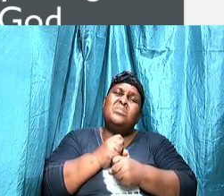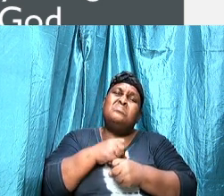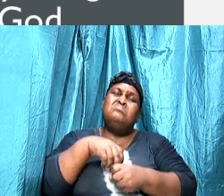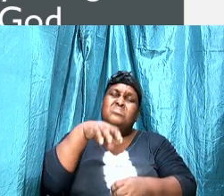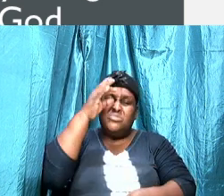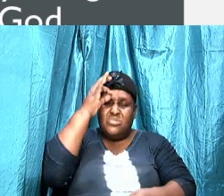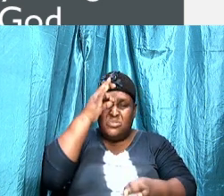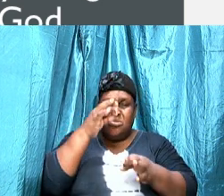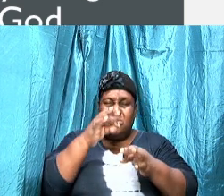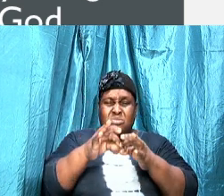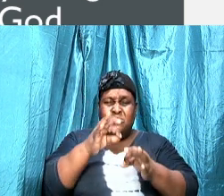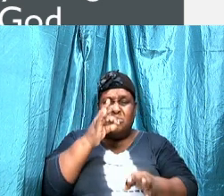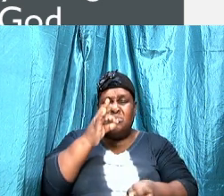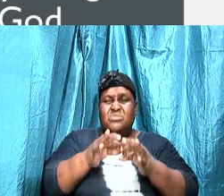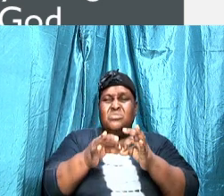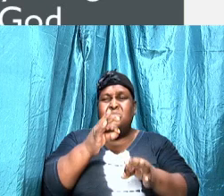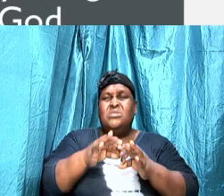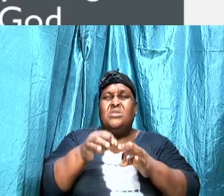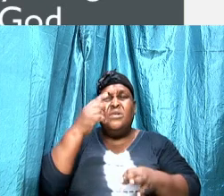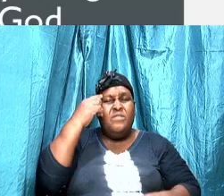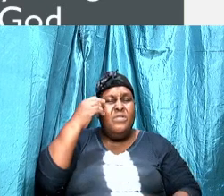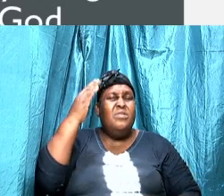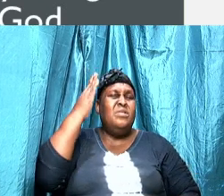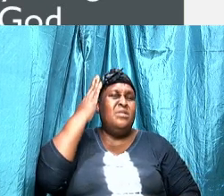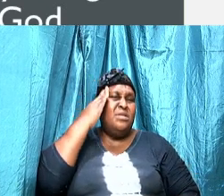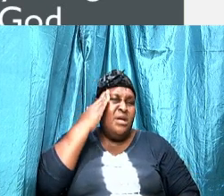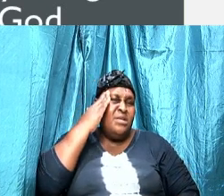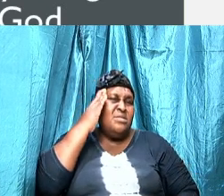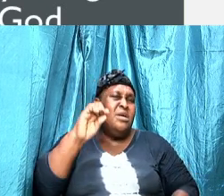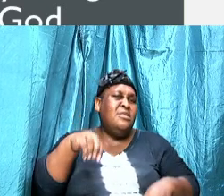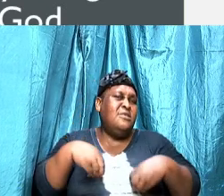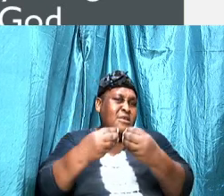knowledge that would have been passed on to them